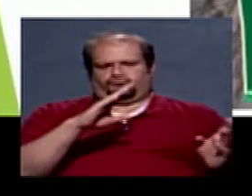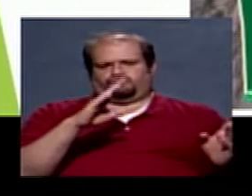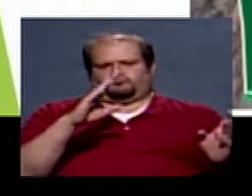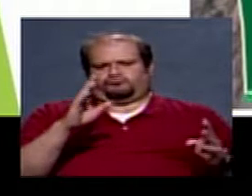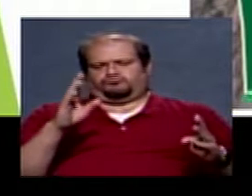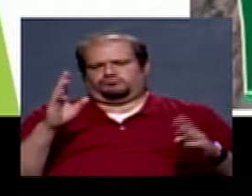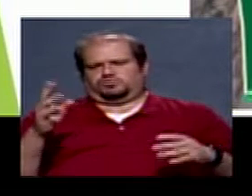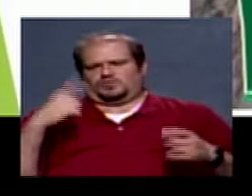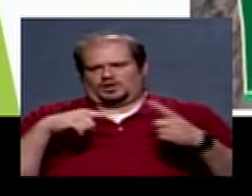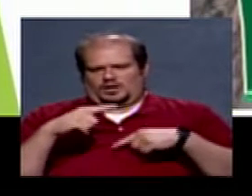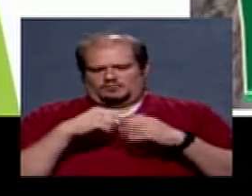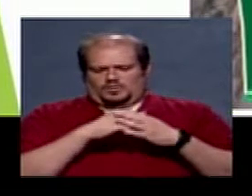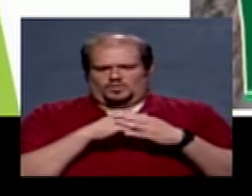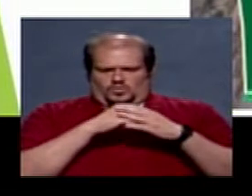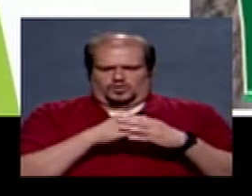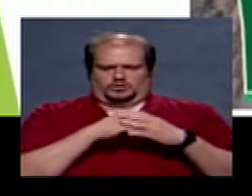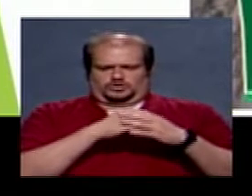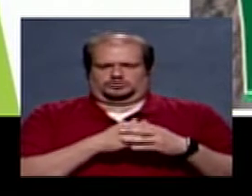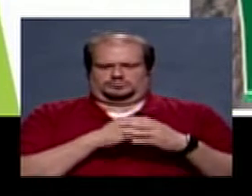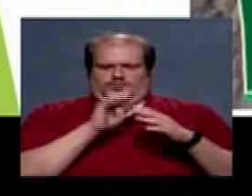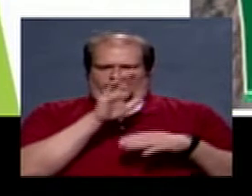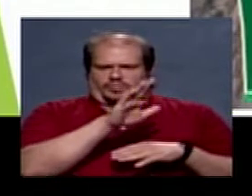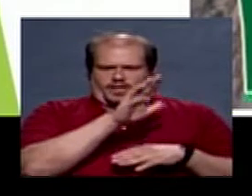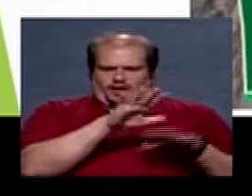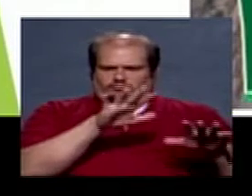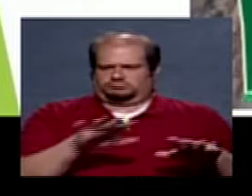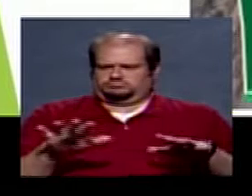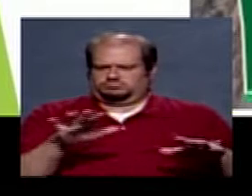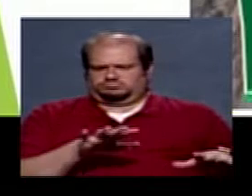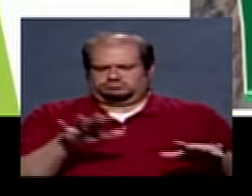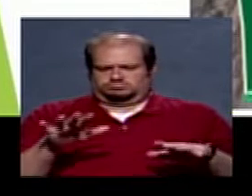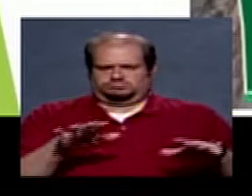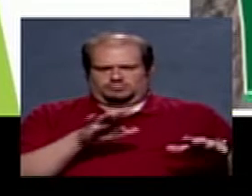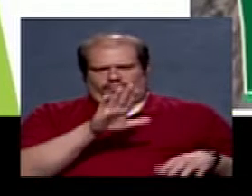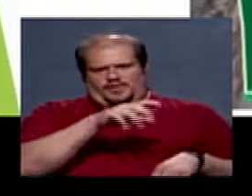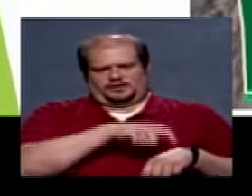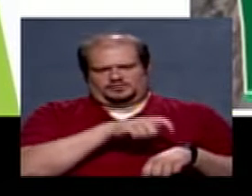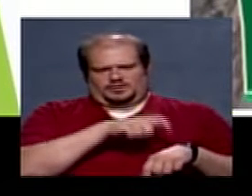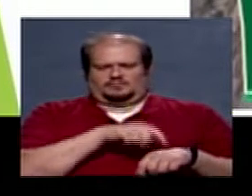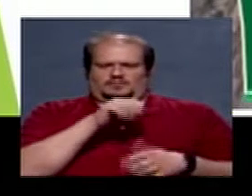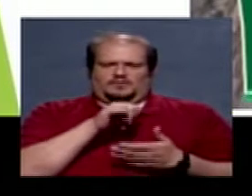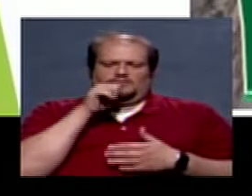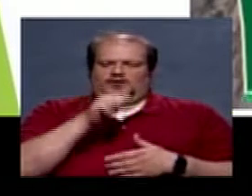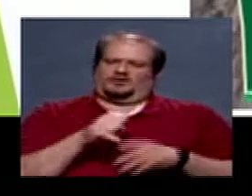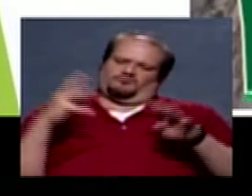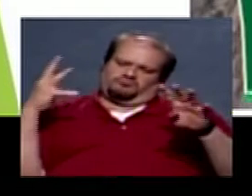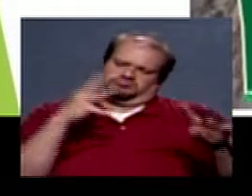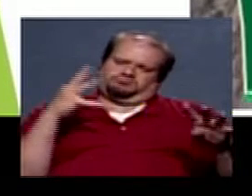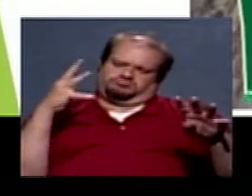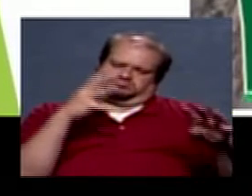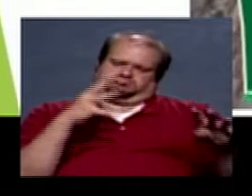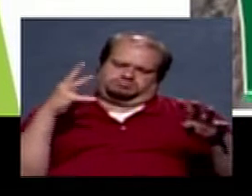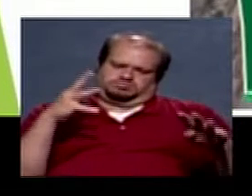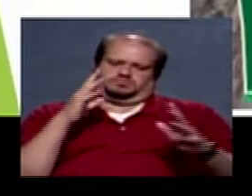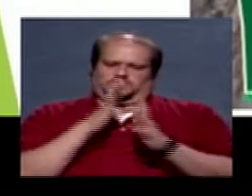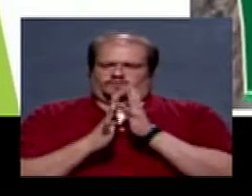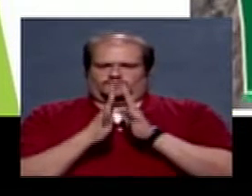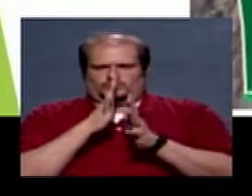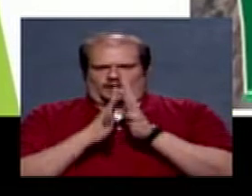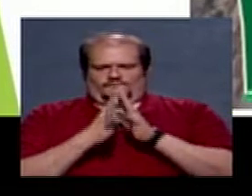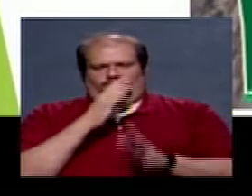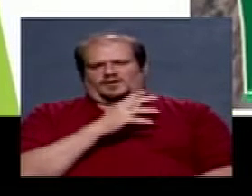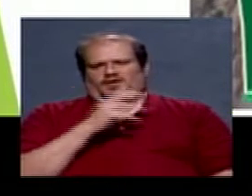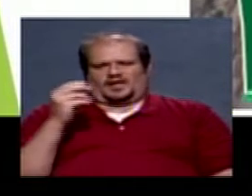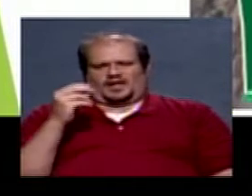will come and worship at their leisure, at their time. So it's not a bombardment of traffic,